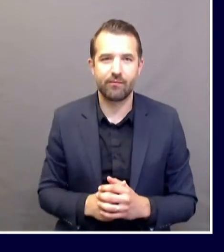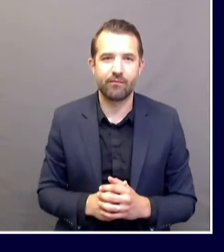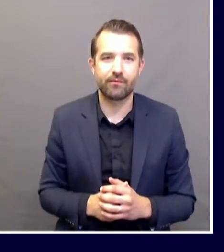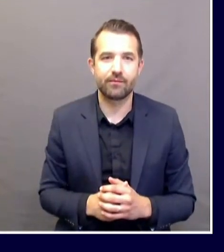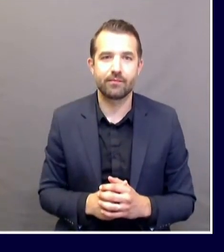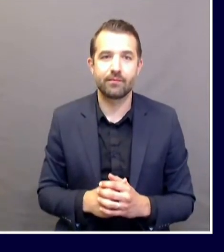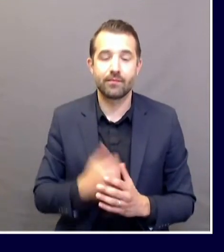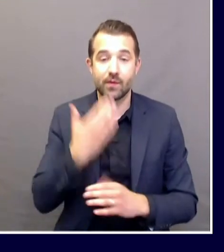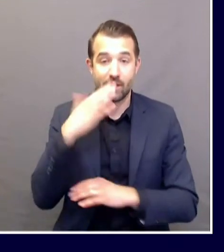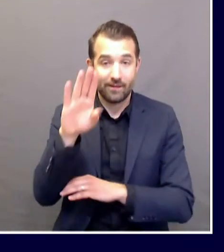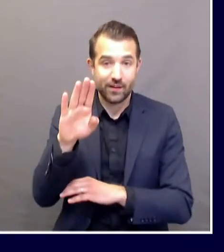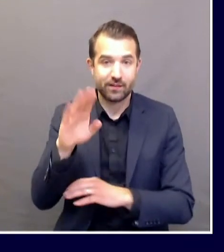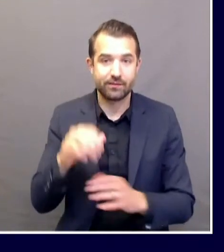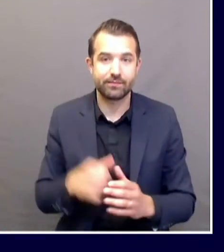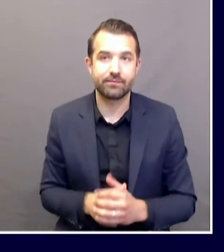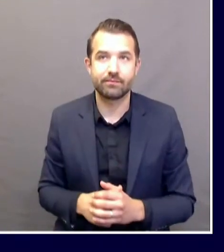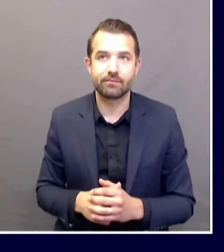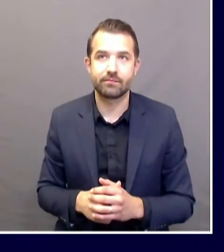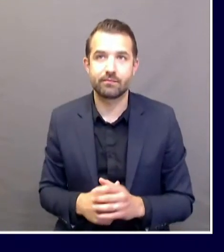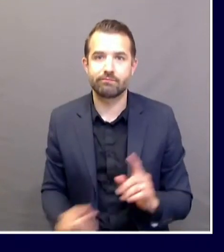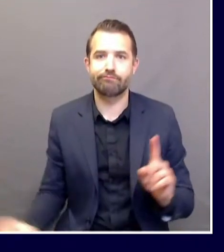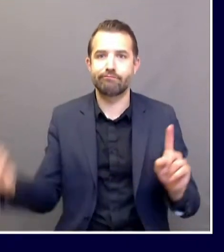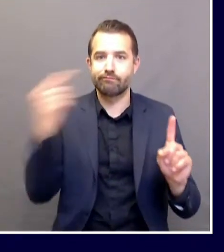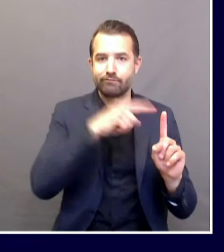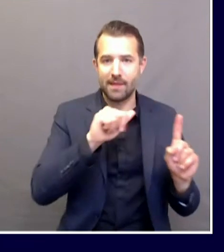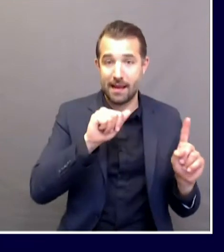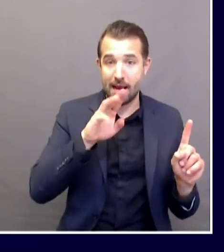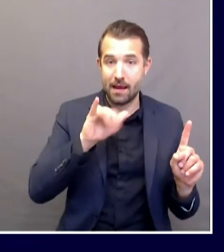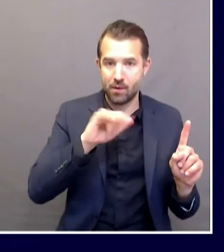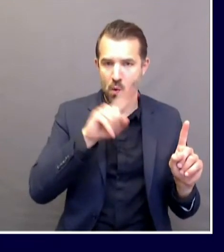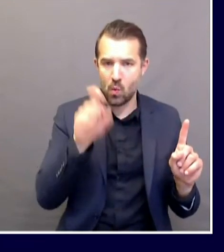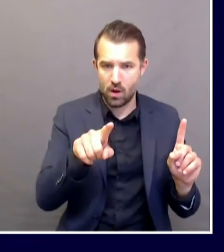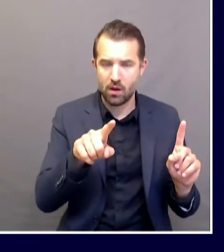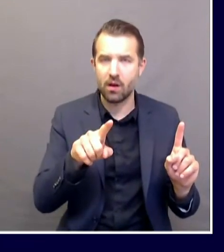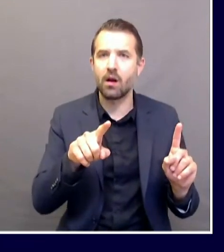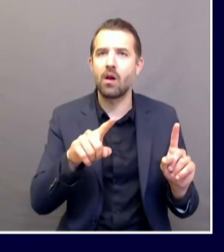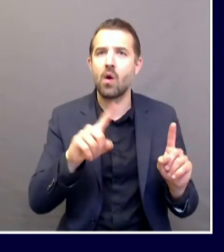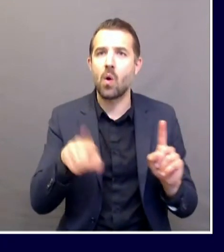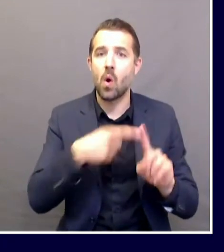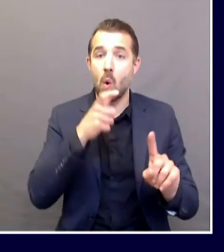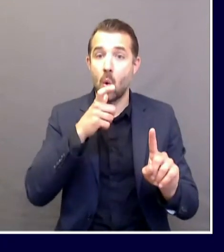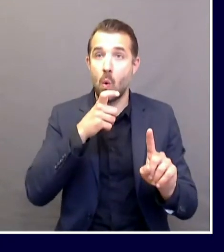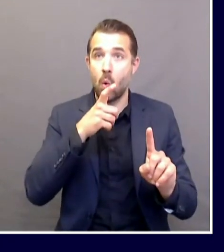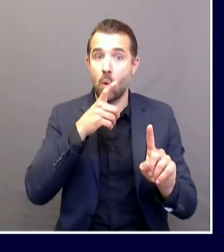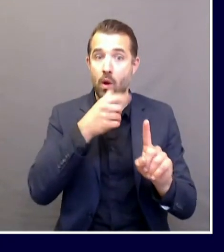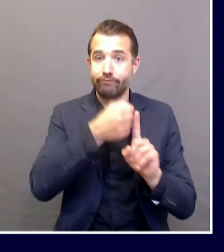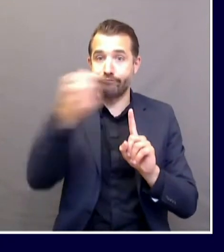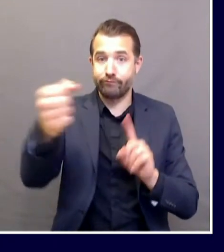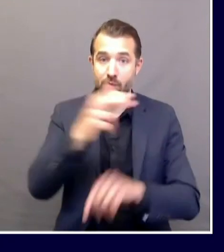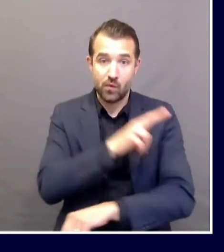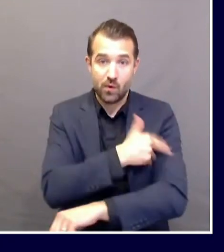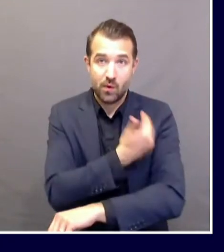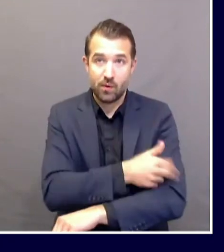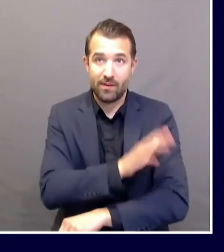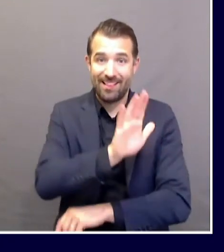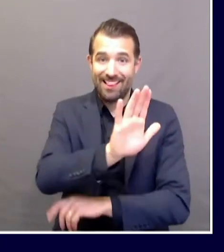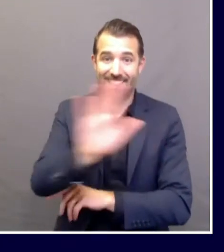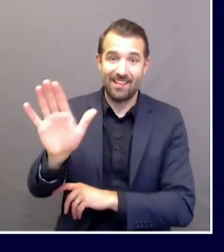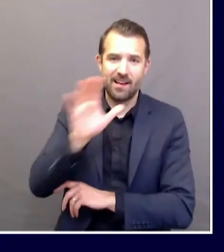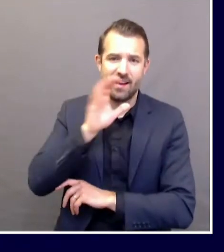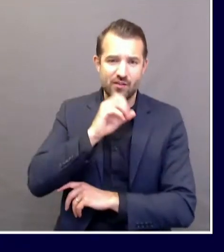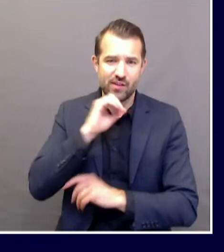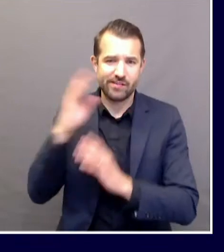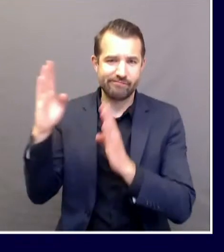on a question that Amy Brown had about hospitalization age trends. So even though we're seeing like a little bit more of younger people